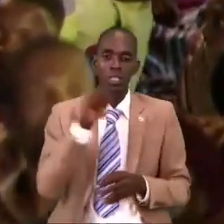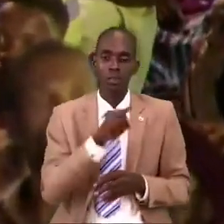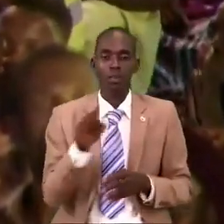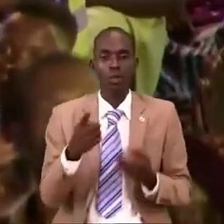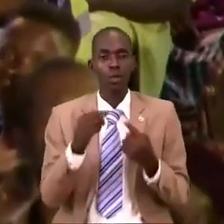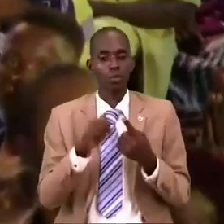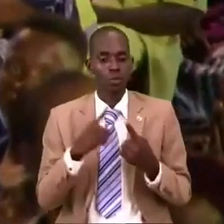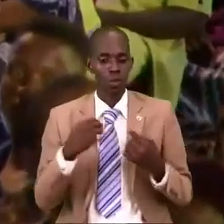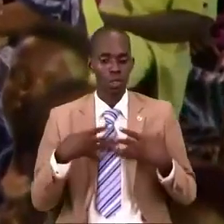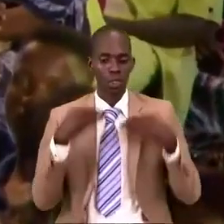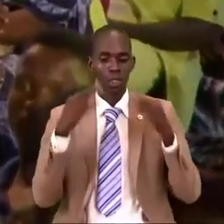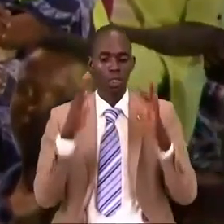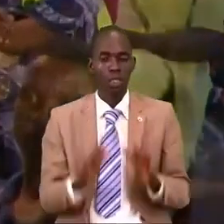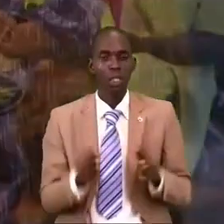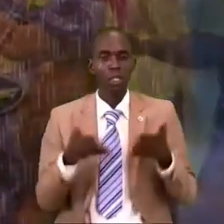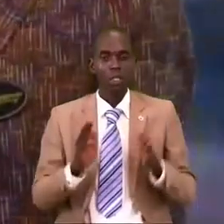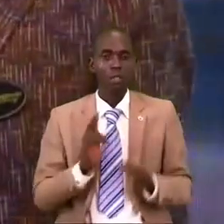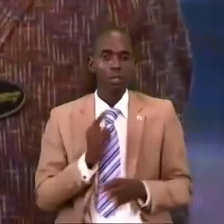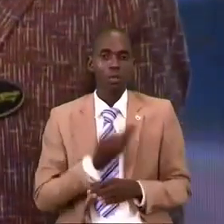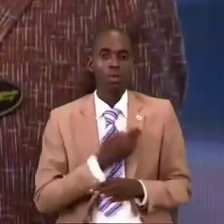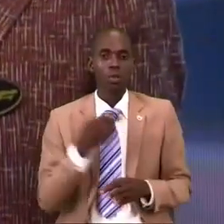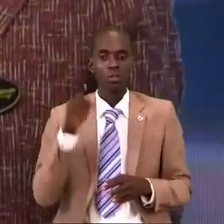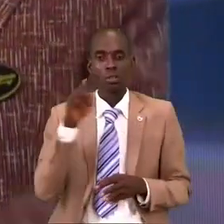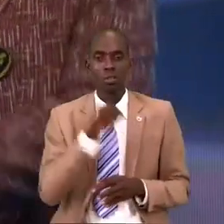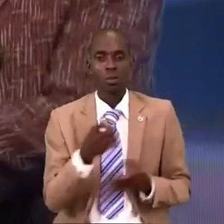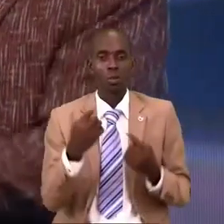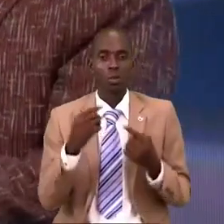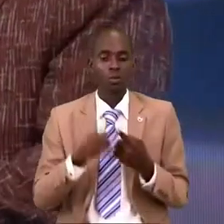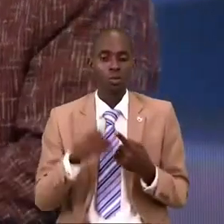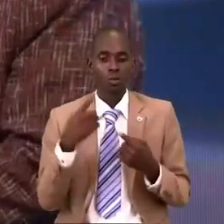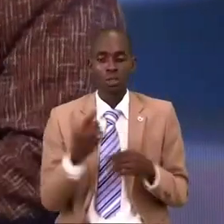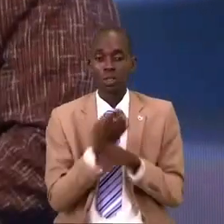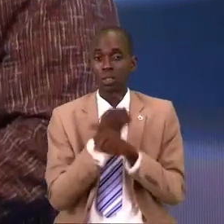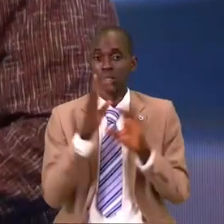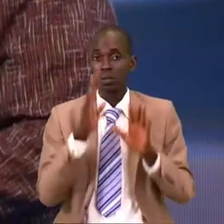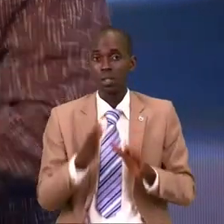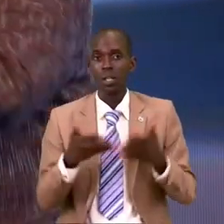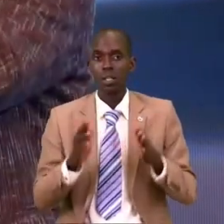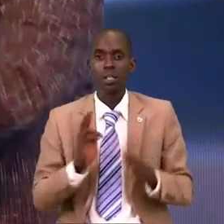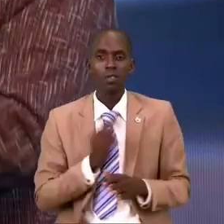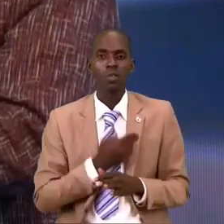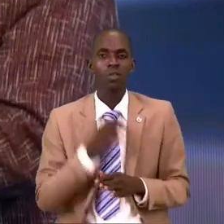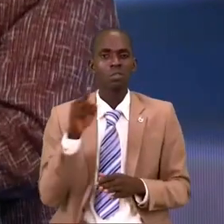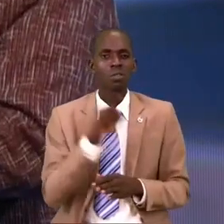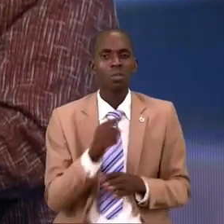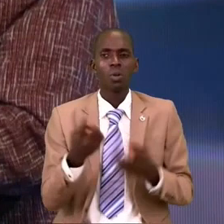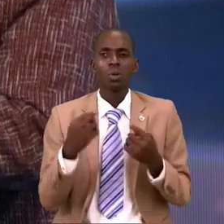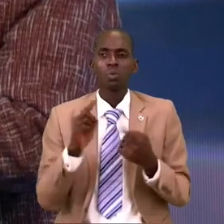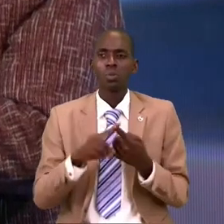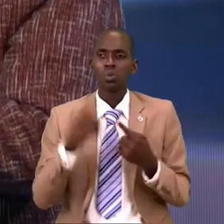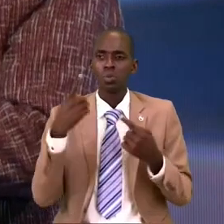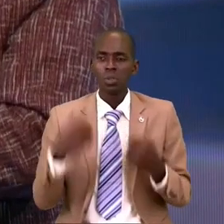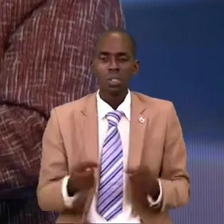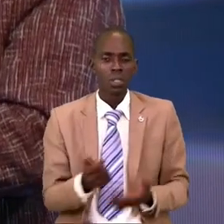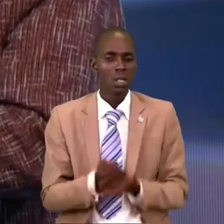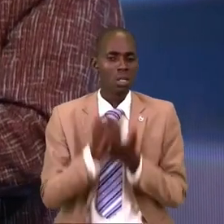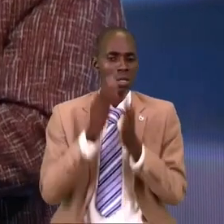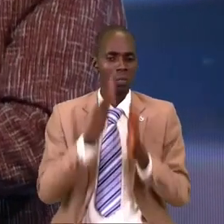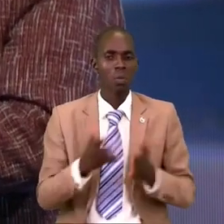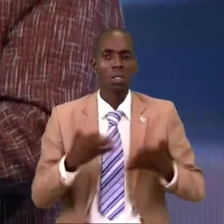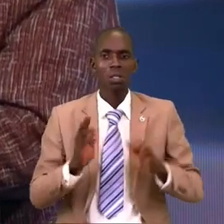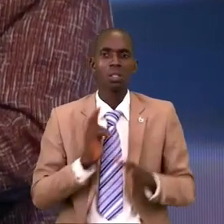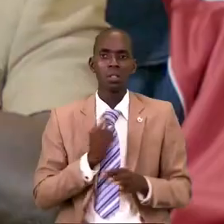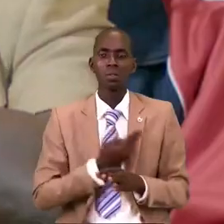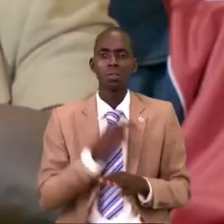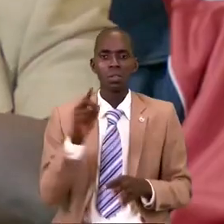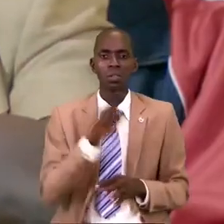us therefore come to the compassionate maker. Let us therefore come. This is your time. I said, this